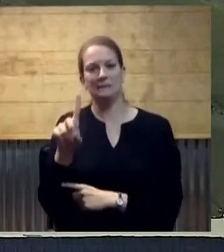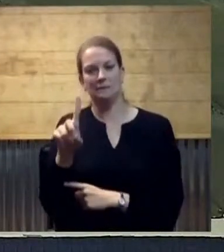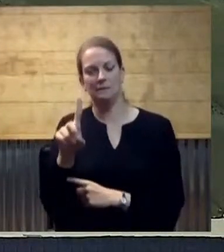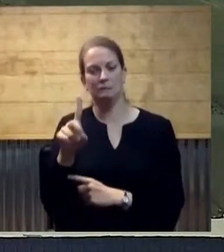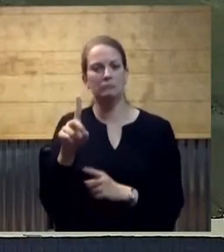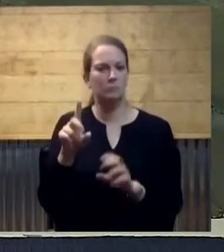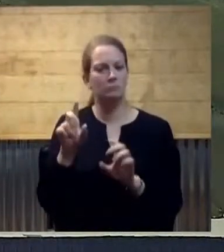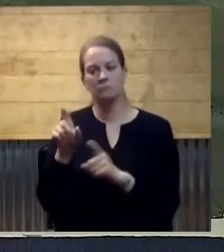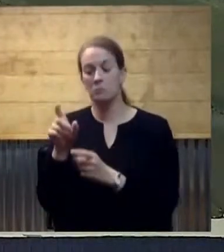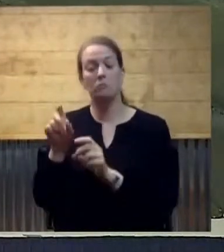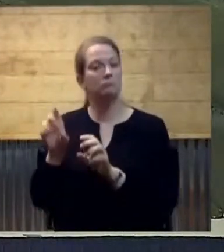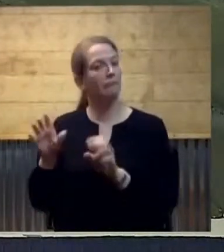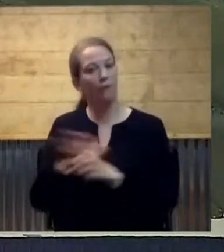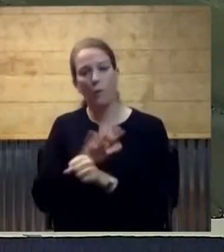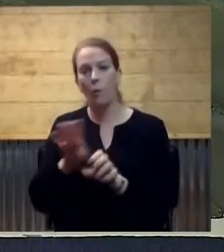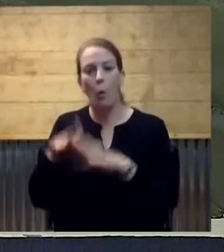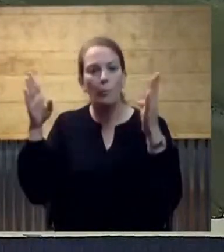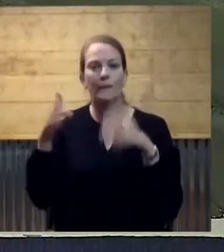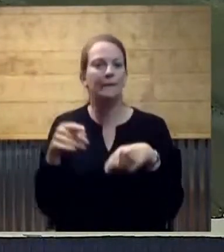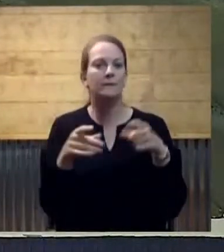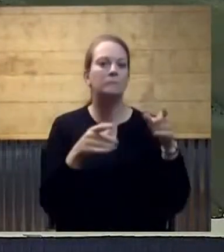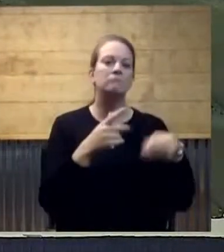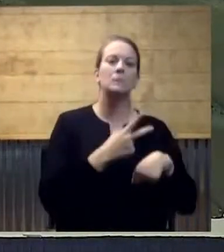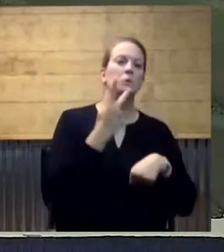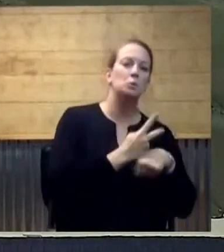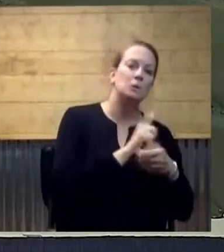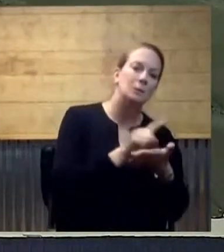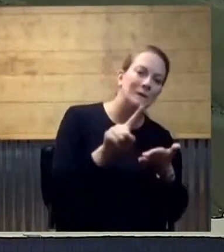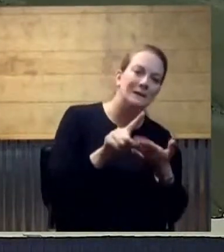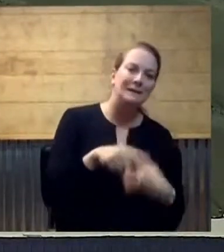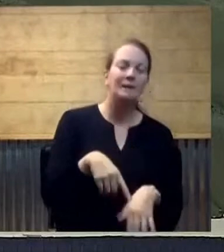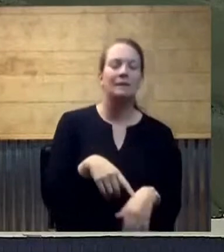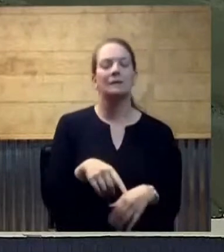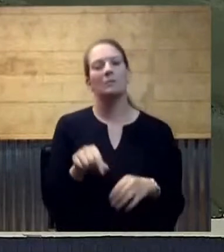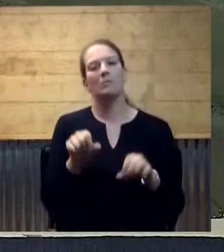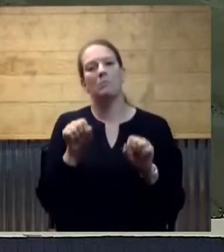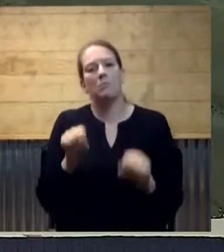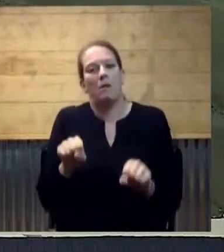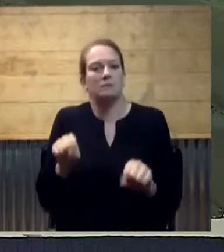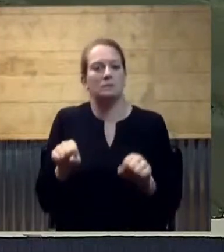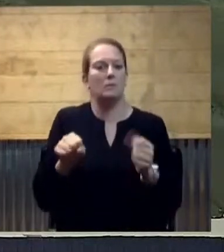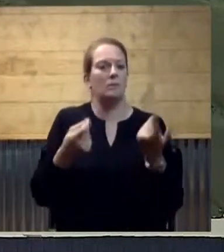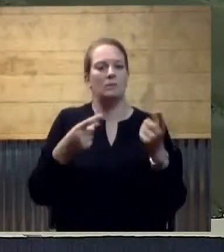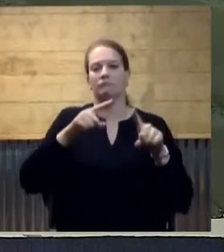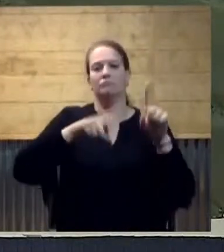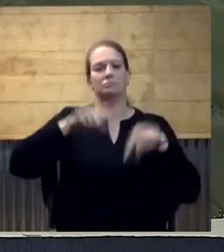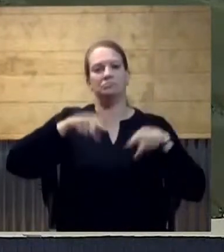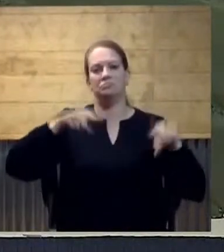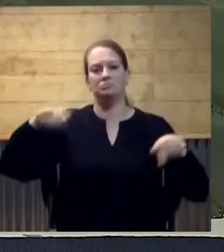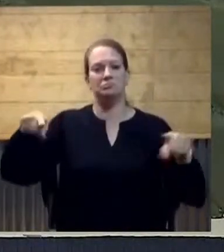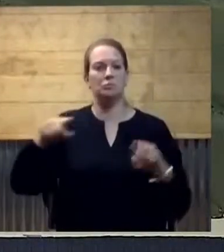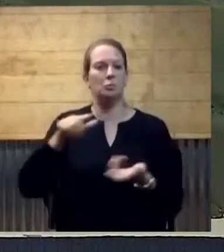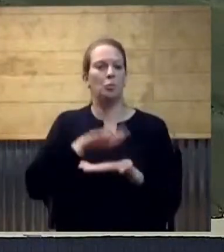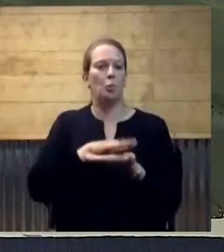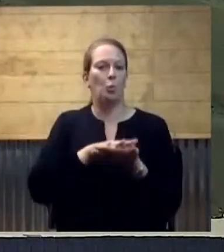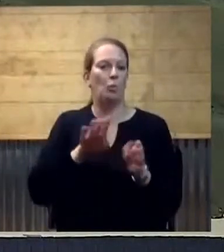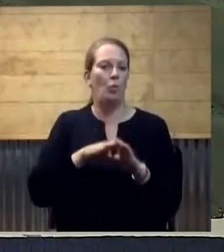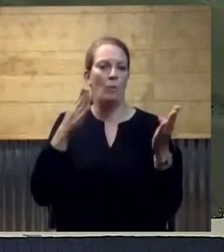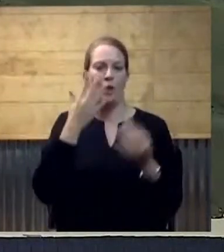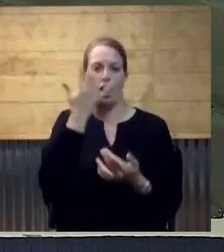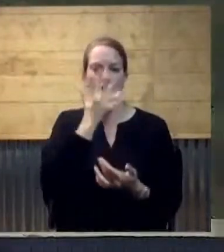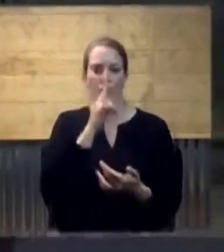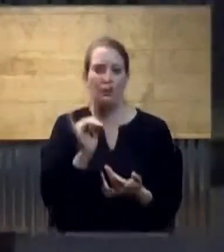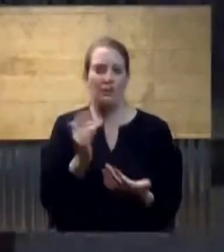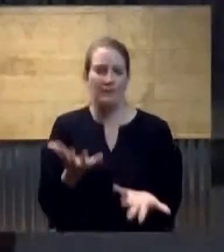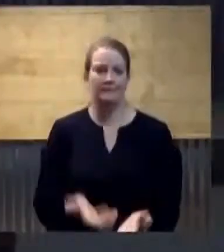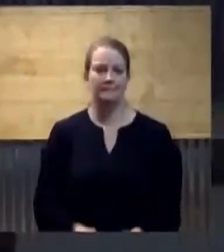could have a differential of infection rates and therefore a differential in how schools reopen. But